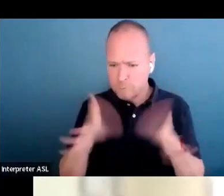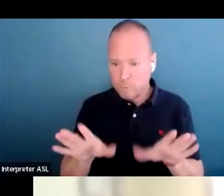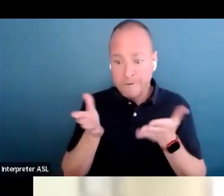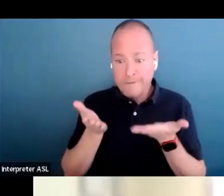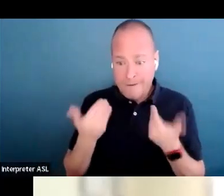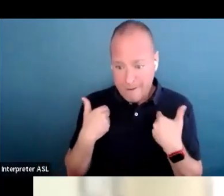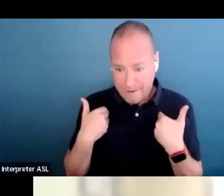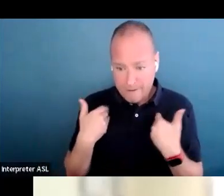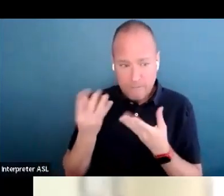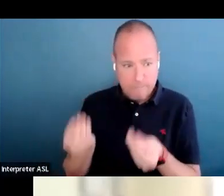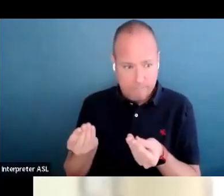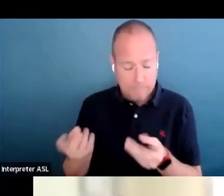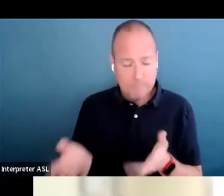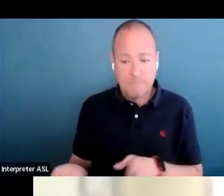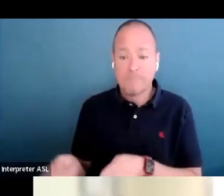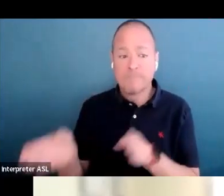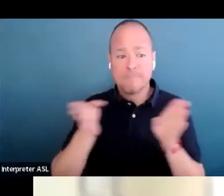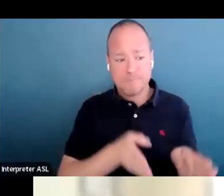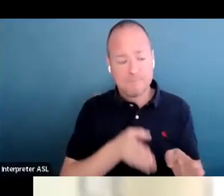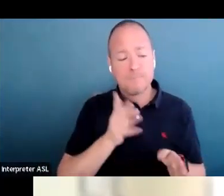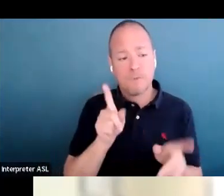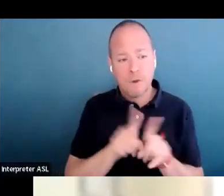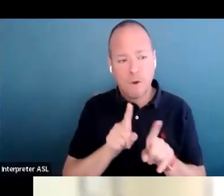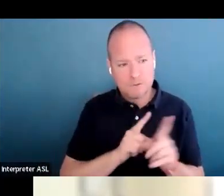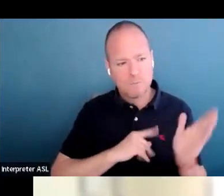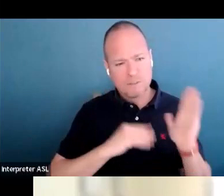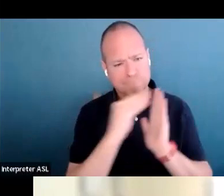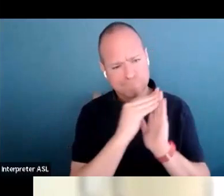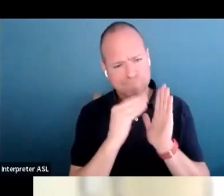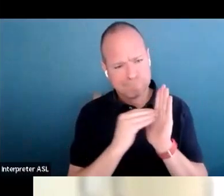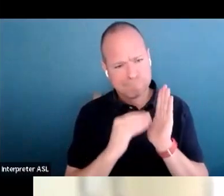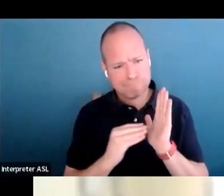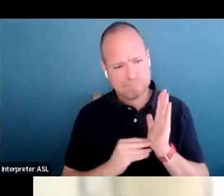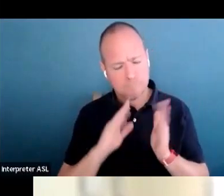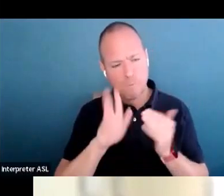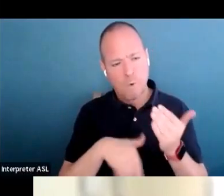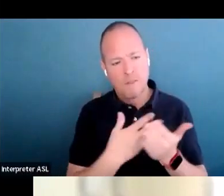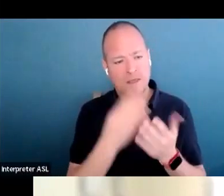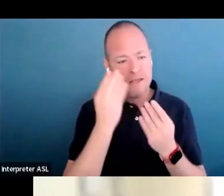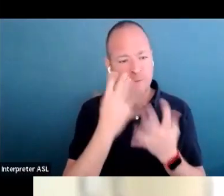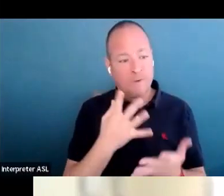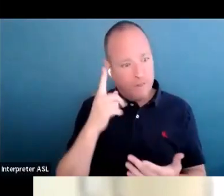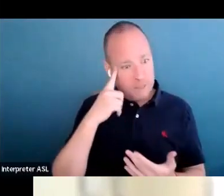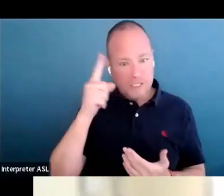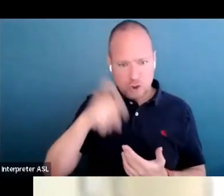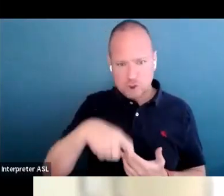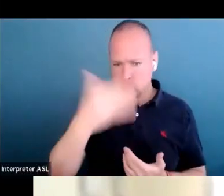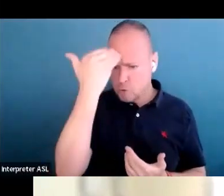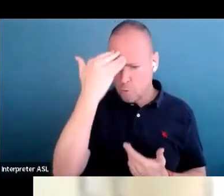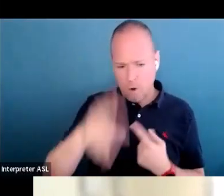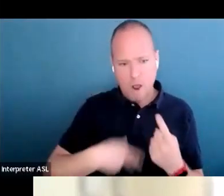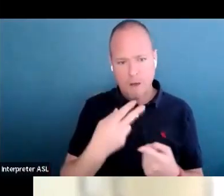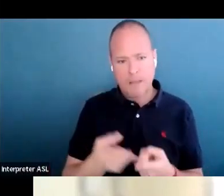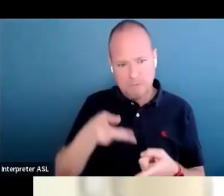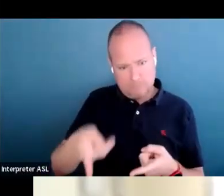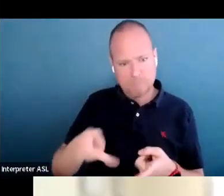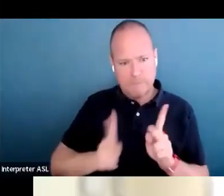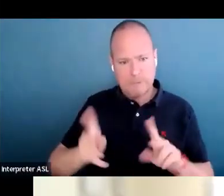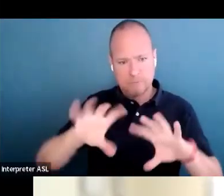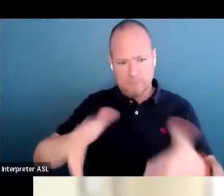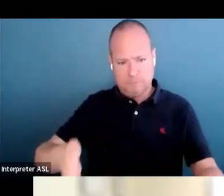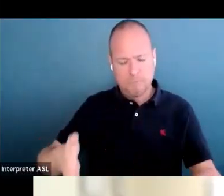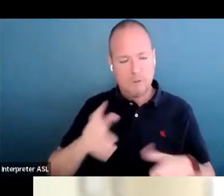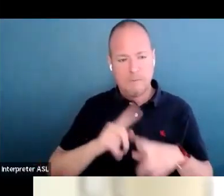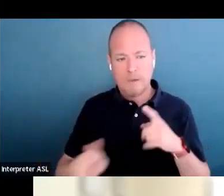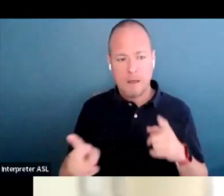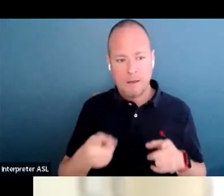exists. We also spent some time listing out all the information we thought we should be able to know about our population, but simply do not